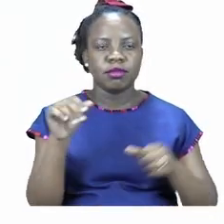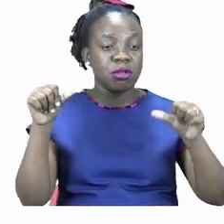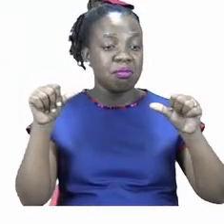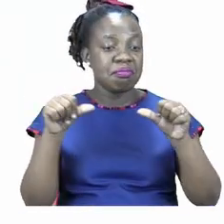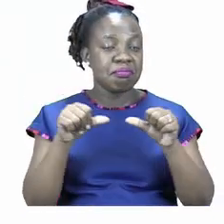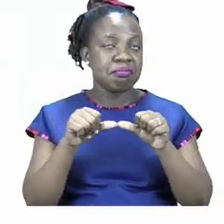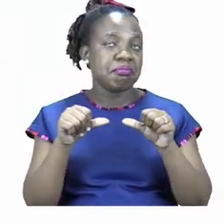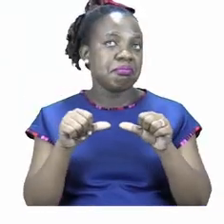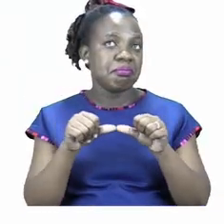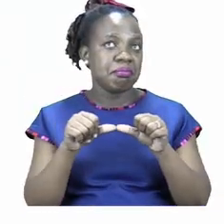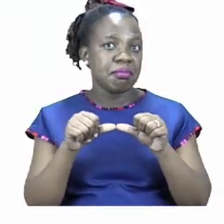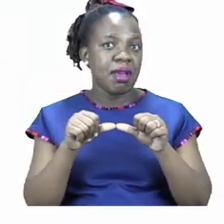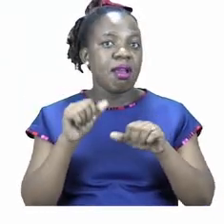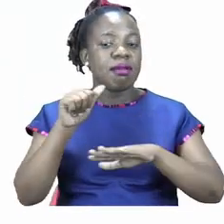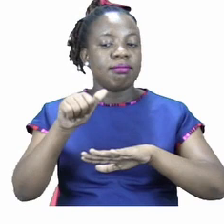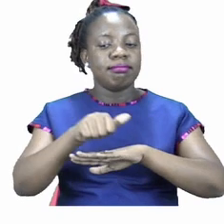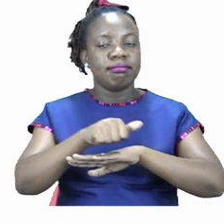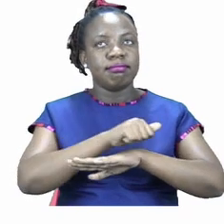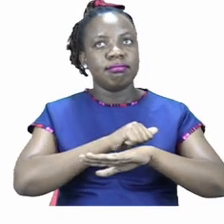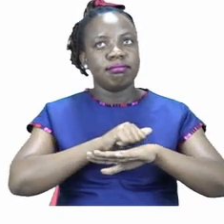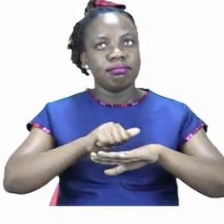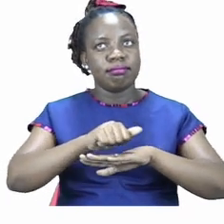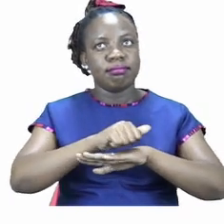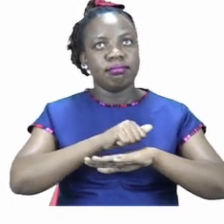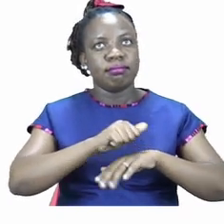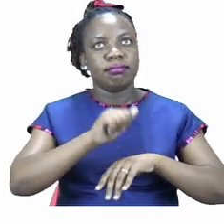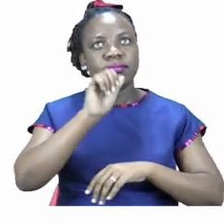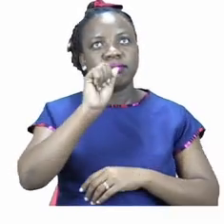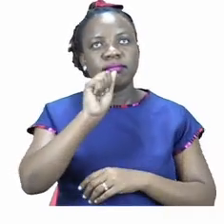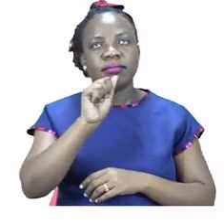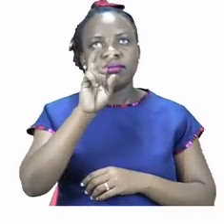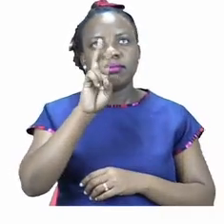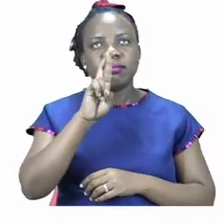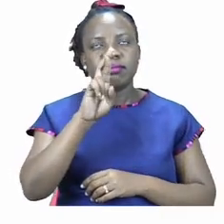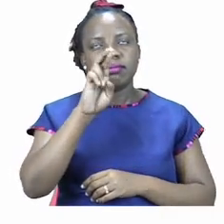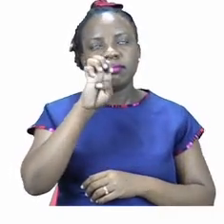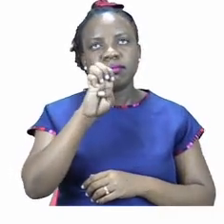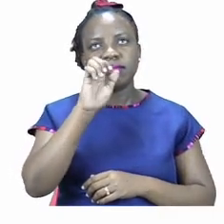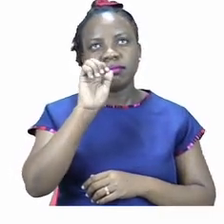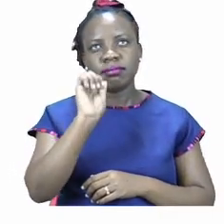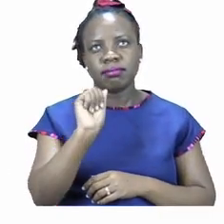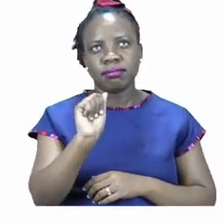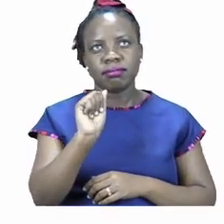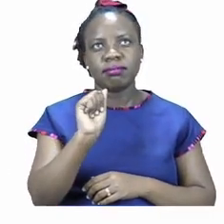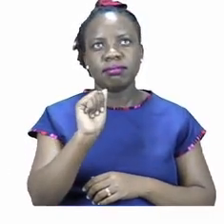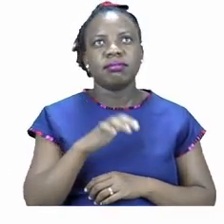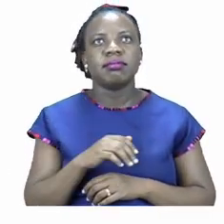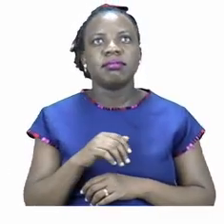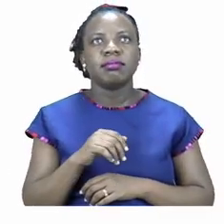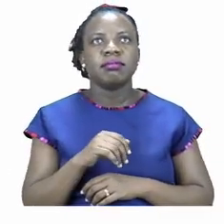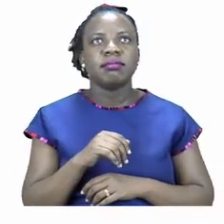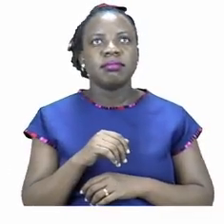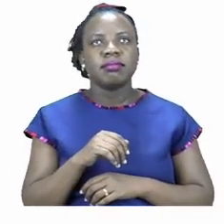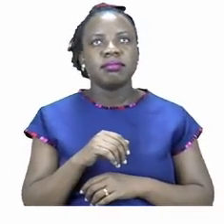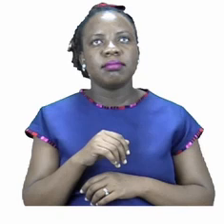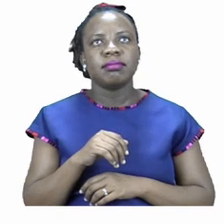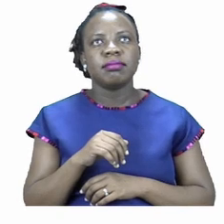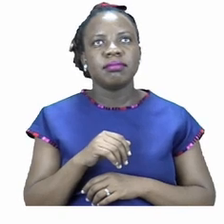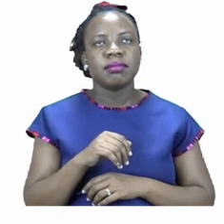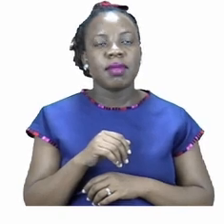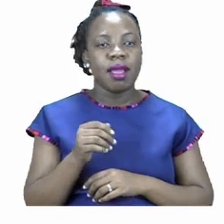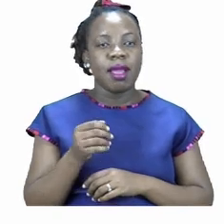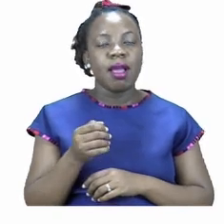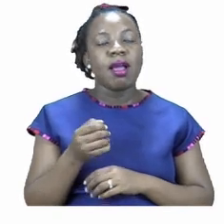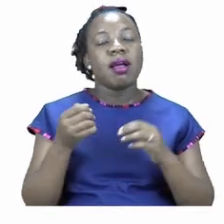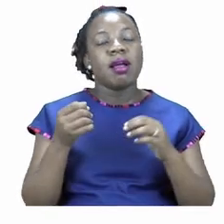measurement. Today, it's all about area. Remember, area is how much is covered on